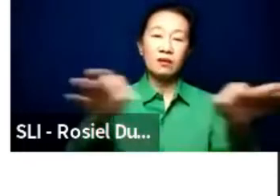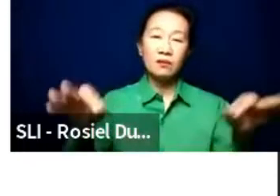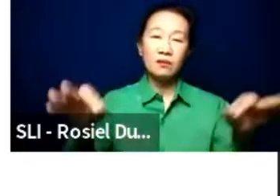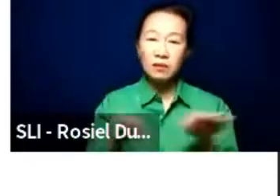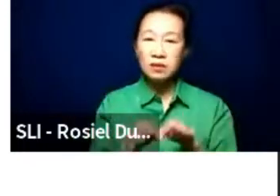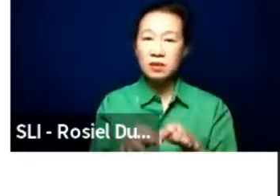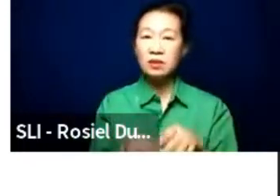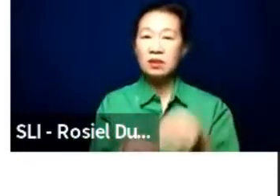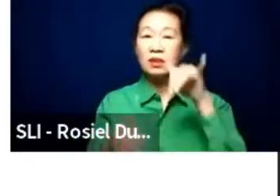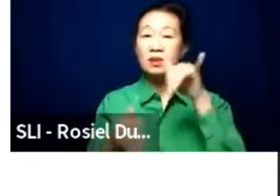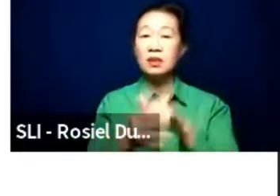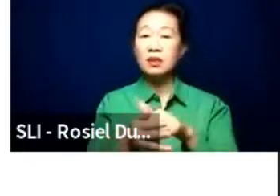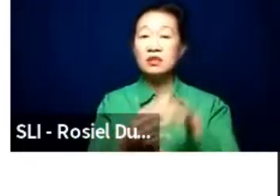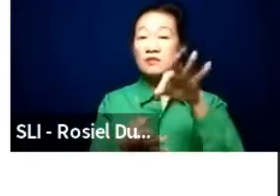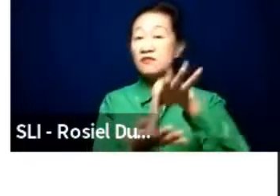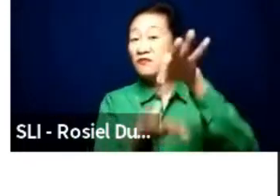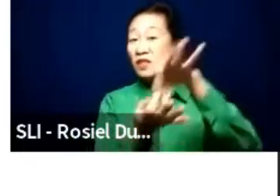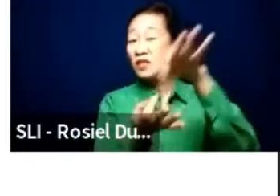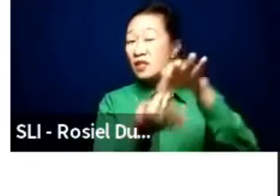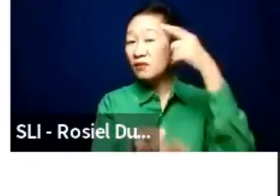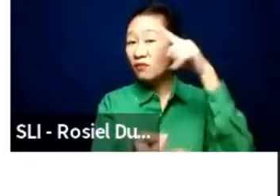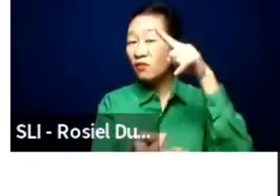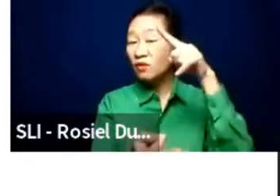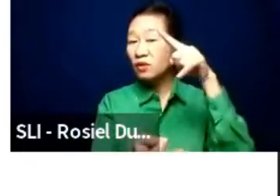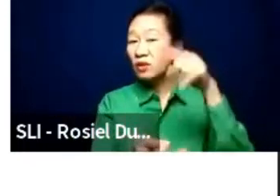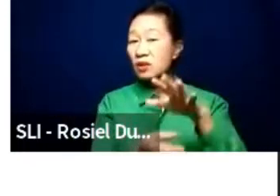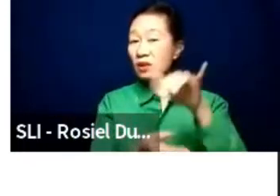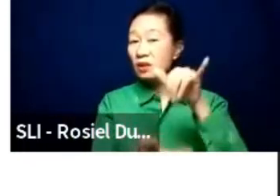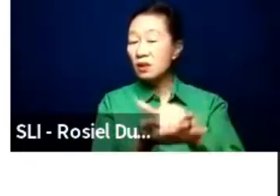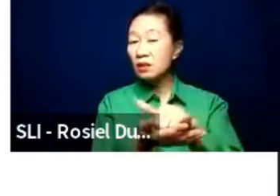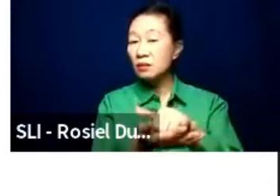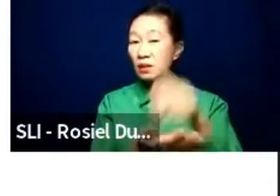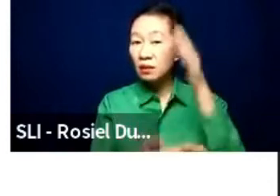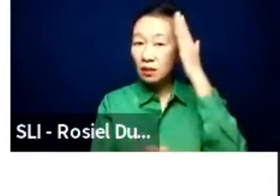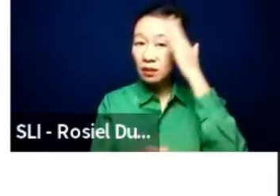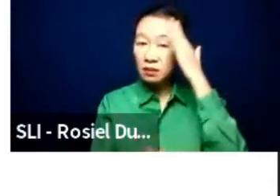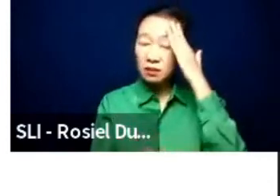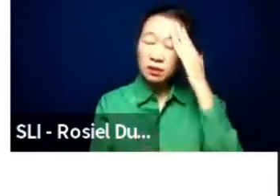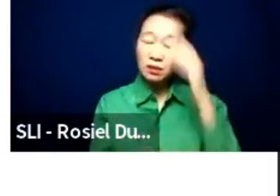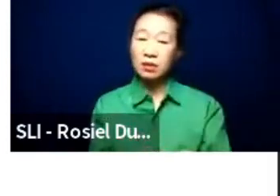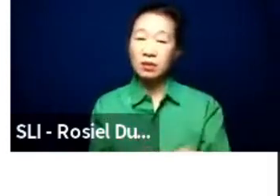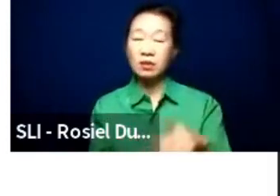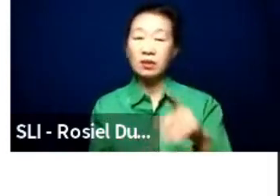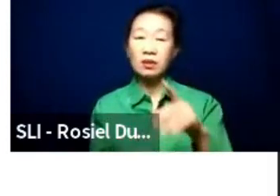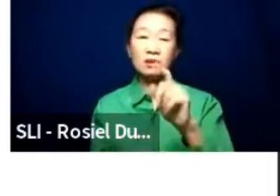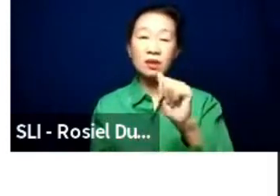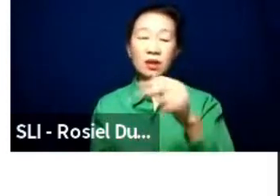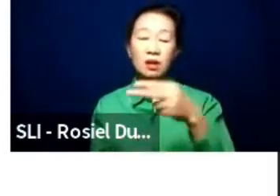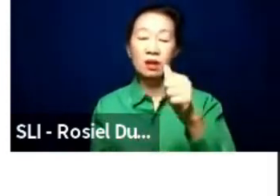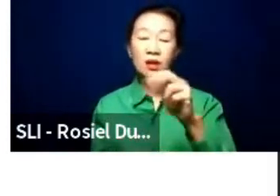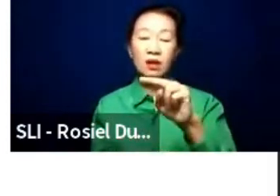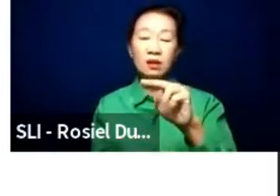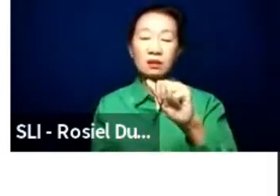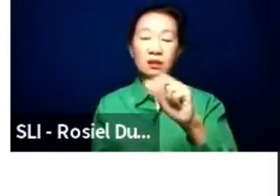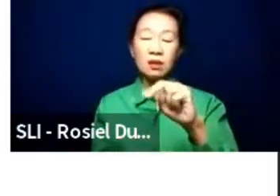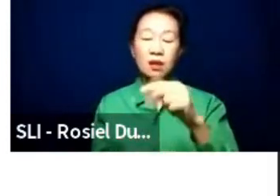oriented towards a particular occupation. So siguro you're familiar with tahanang walang hagdan, for example. That's an example of